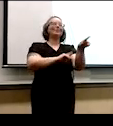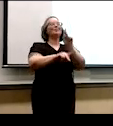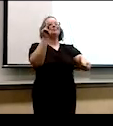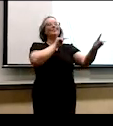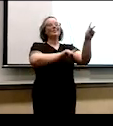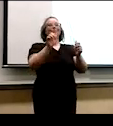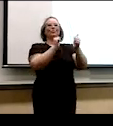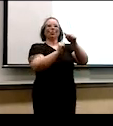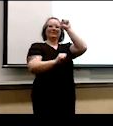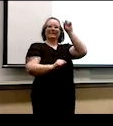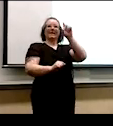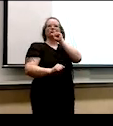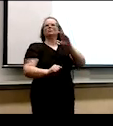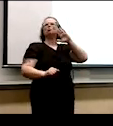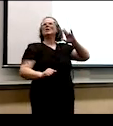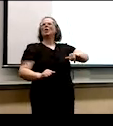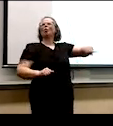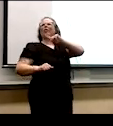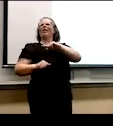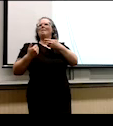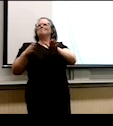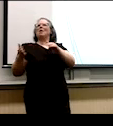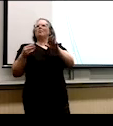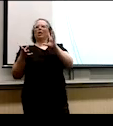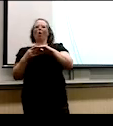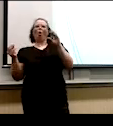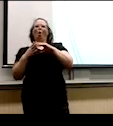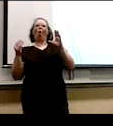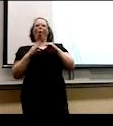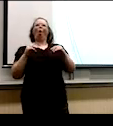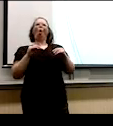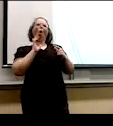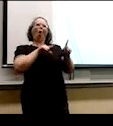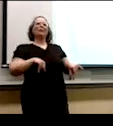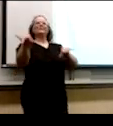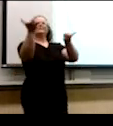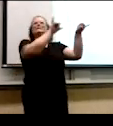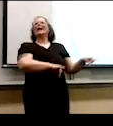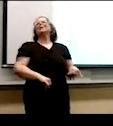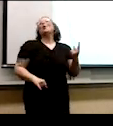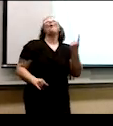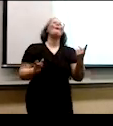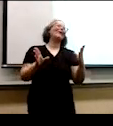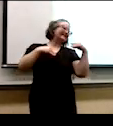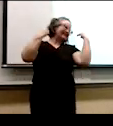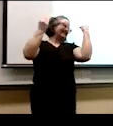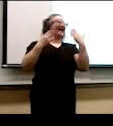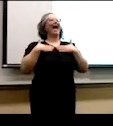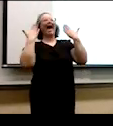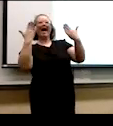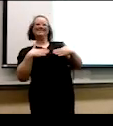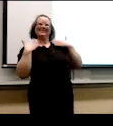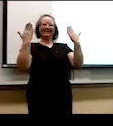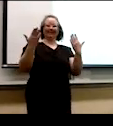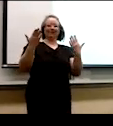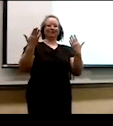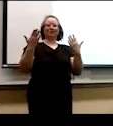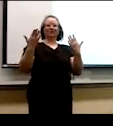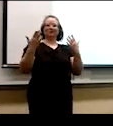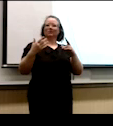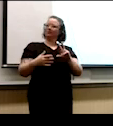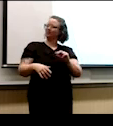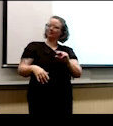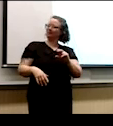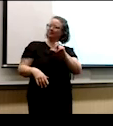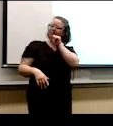friendly. Right? No, they're not. But they would be, to me, they have a tendency to be hopeful. And I'm